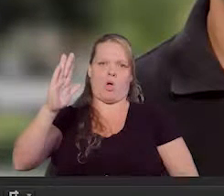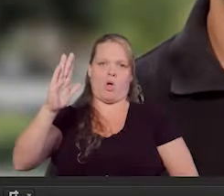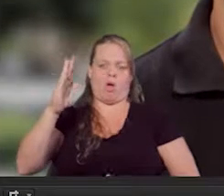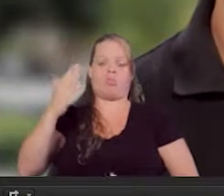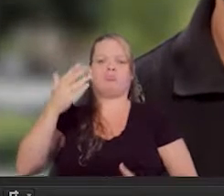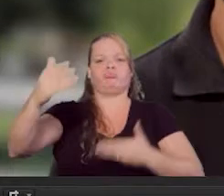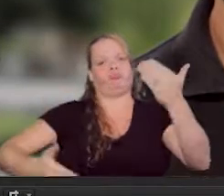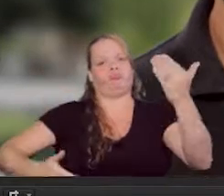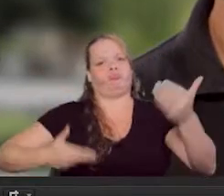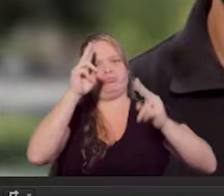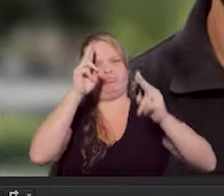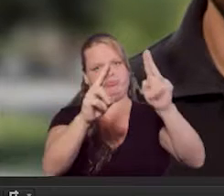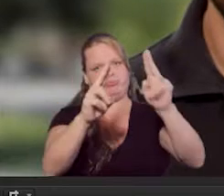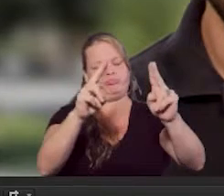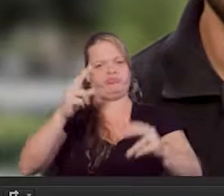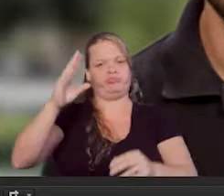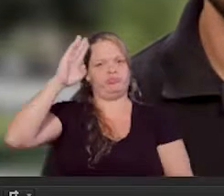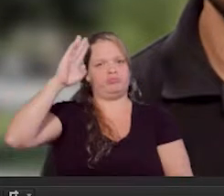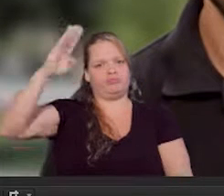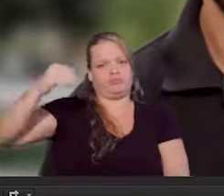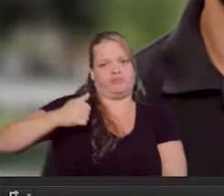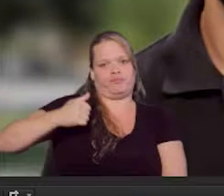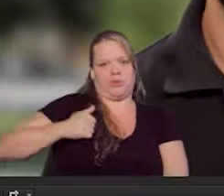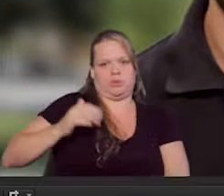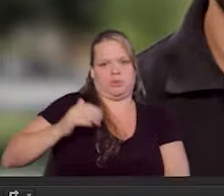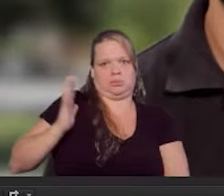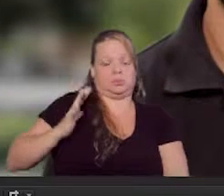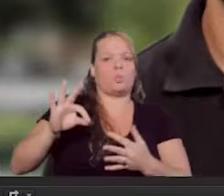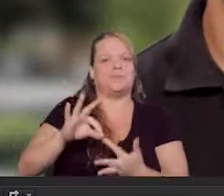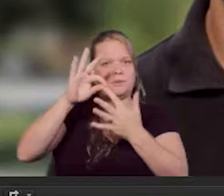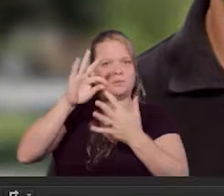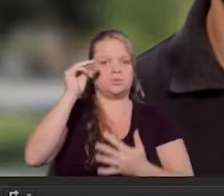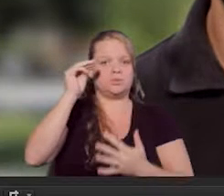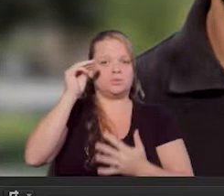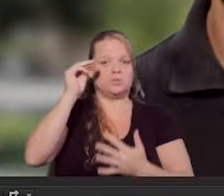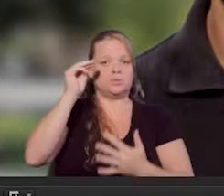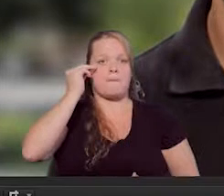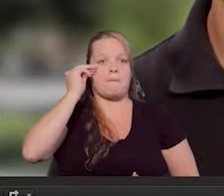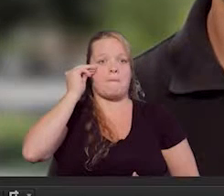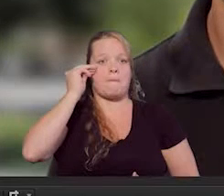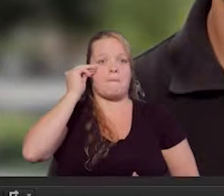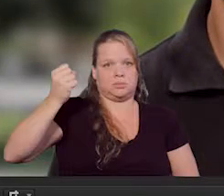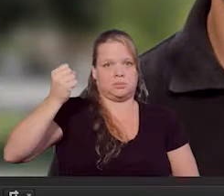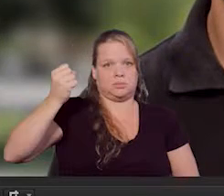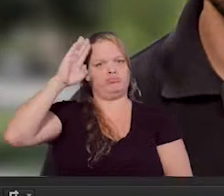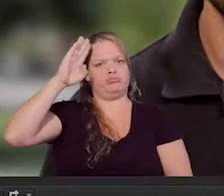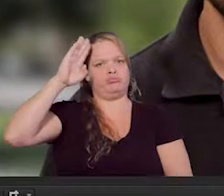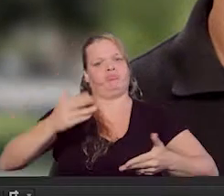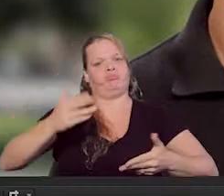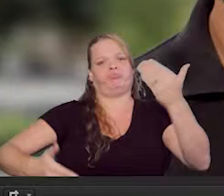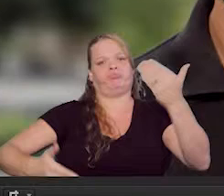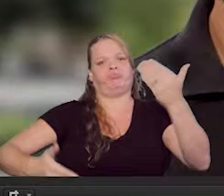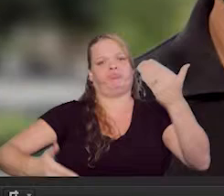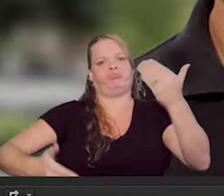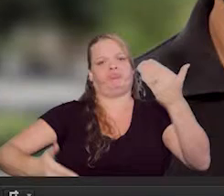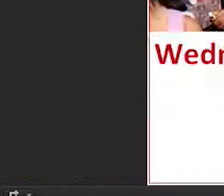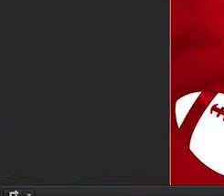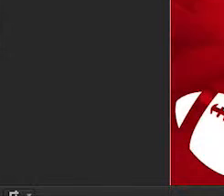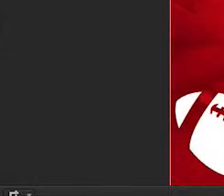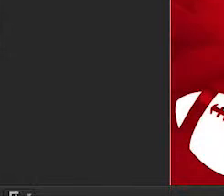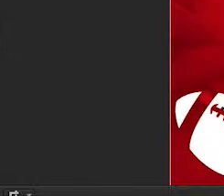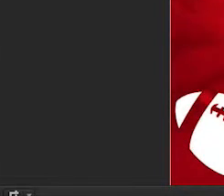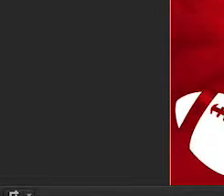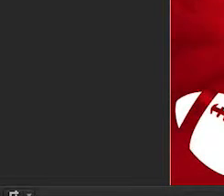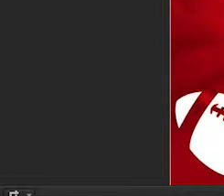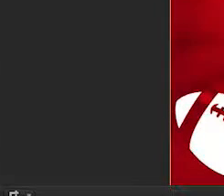We'll welcome and honor all veterans with a special tribute to Hmong veterans. So it's the Veterans Memorial. So let's find